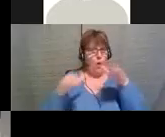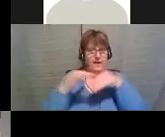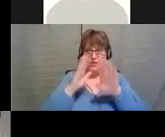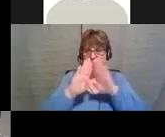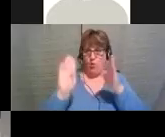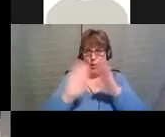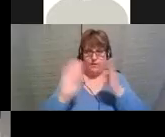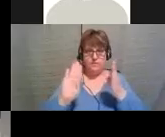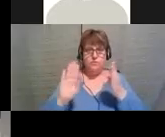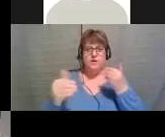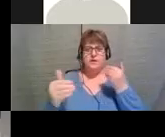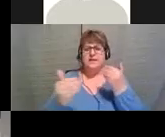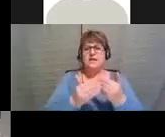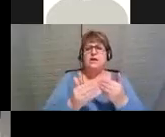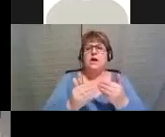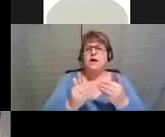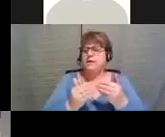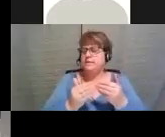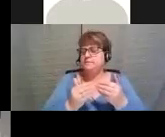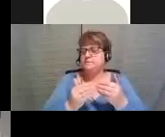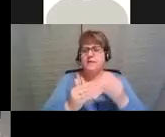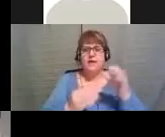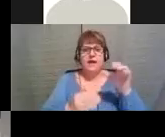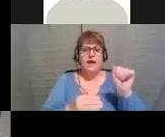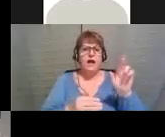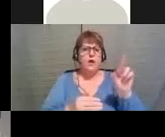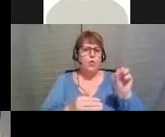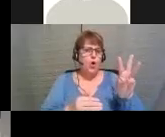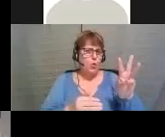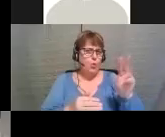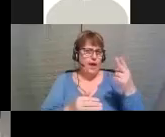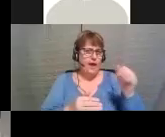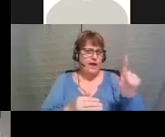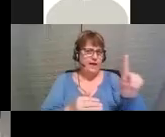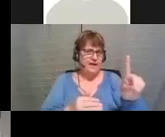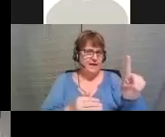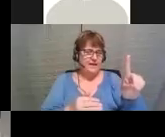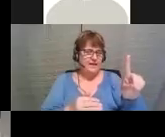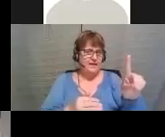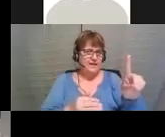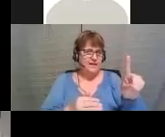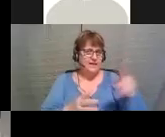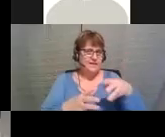We're located near the Arrowhead Stadium Sports Complex in East Kansas City, or you can